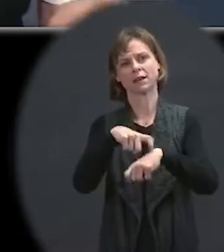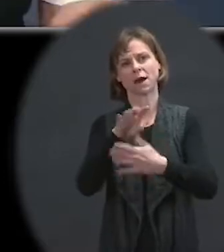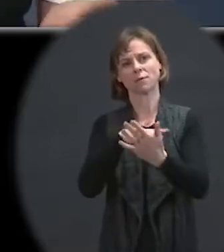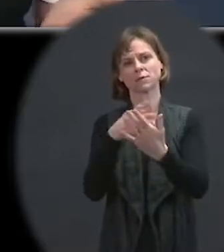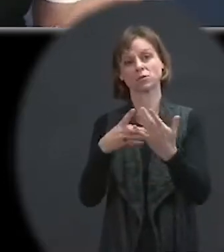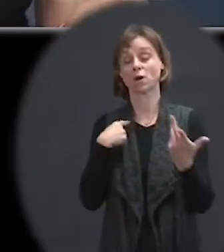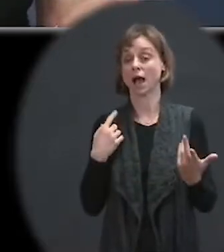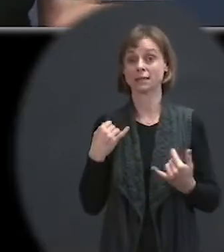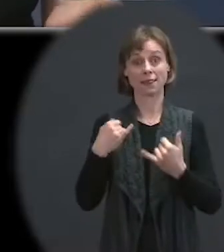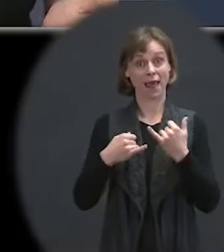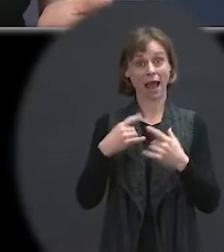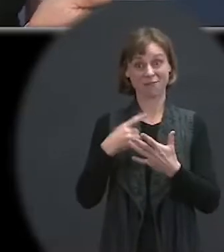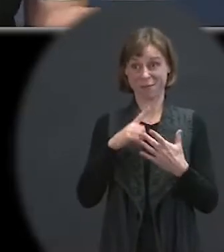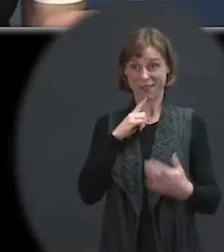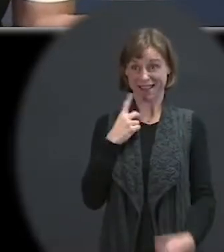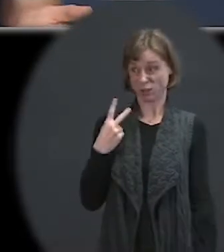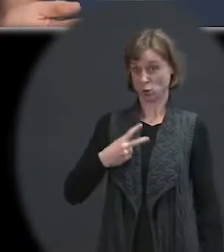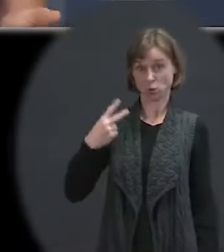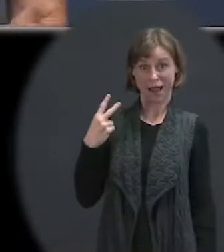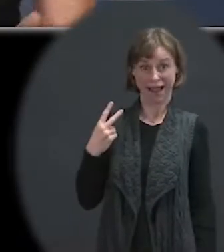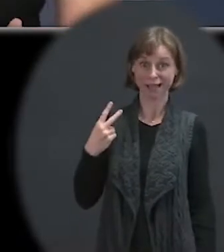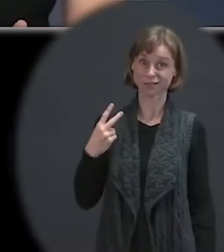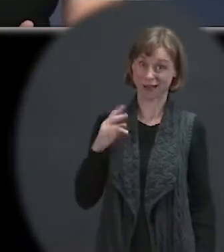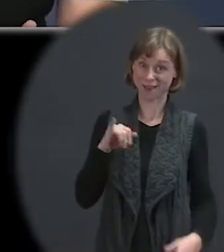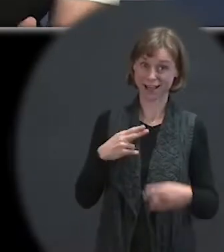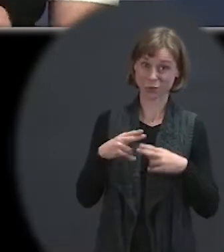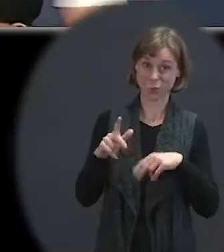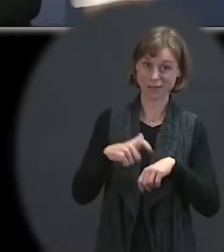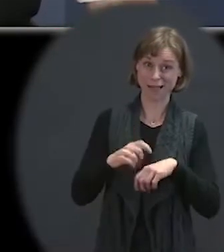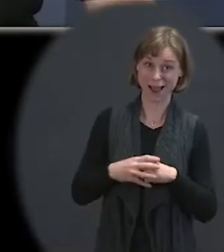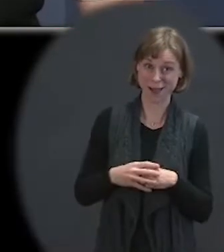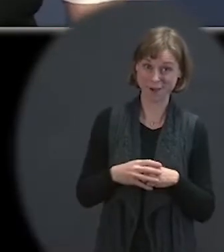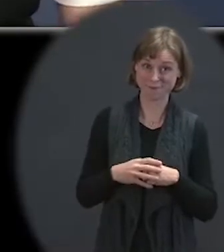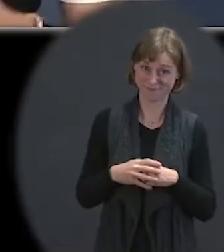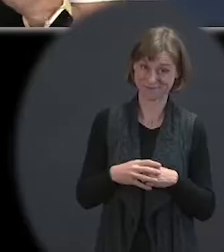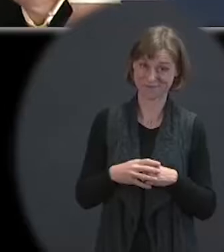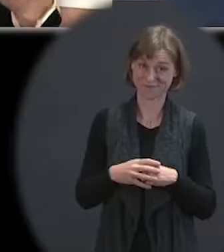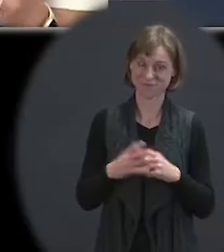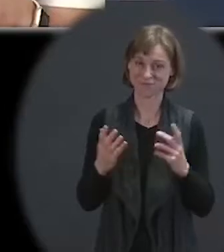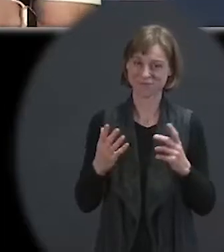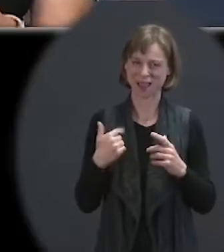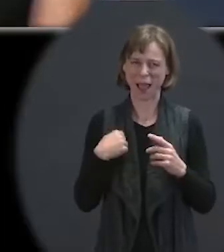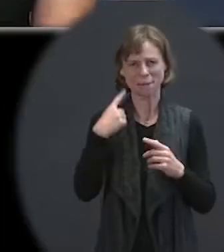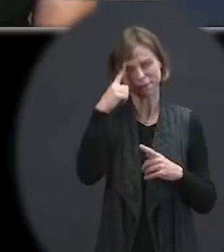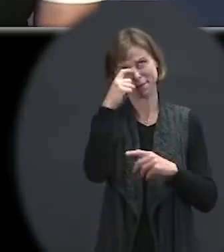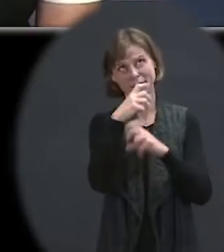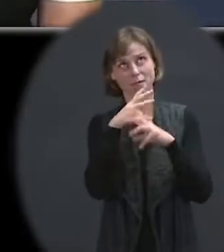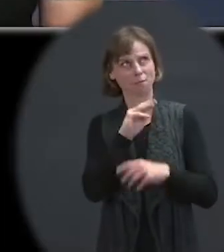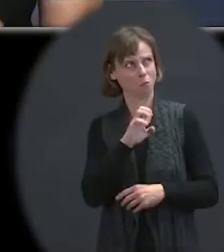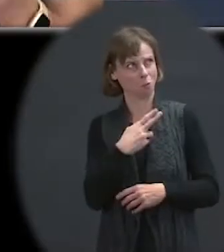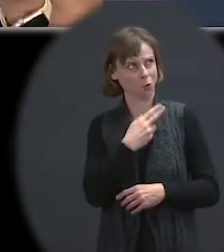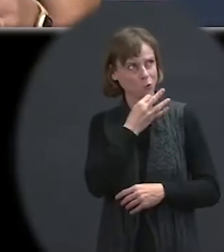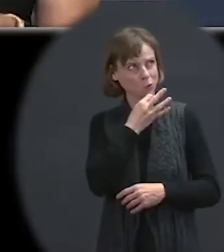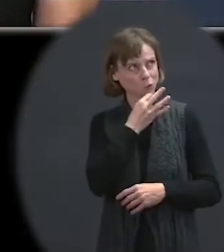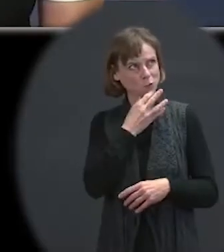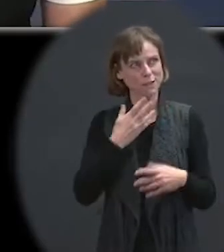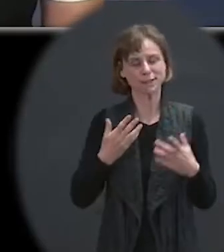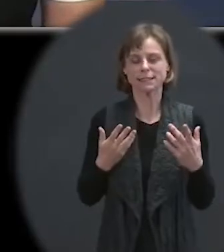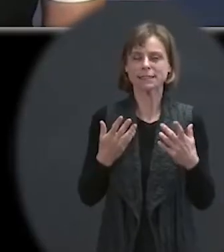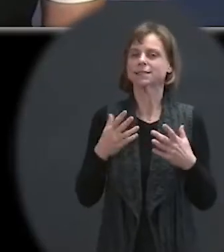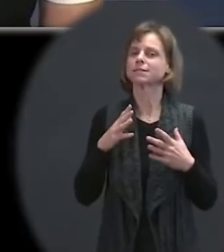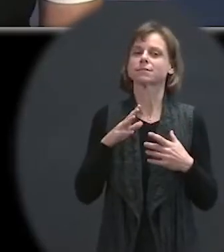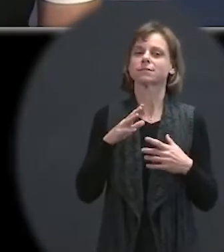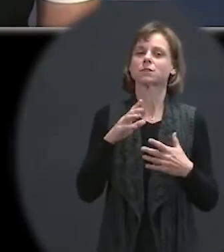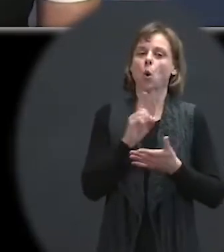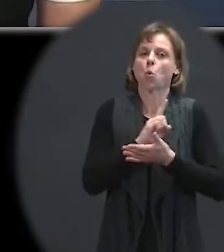of this month is a couple of days away. That would be a very short timeline. I was thinking, is it March yet? Weeks, not